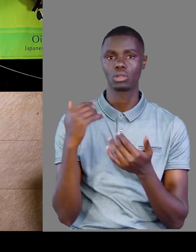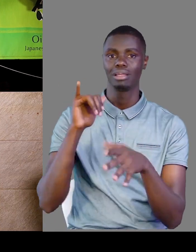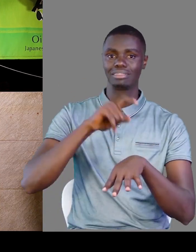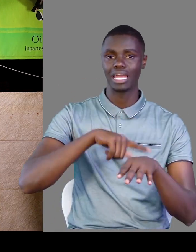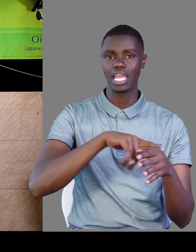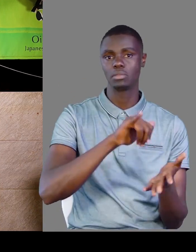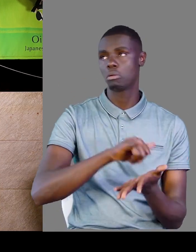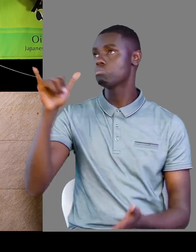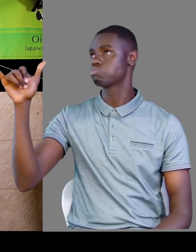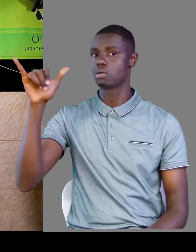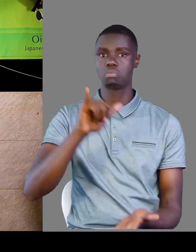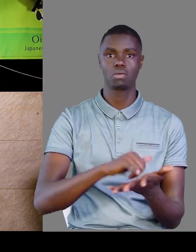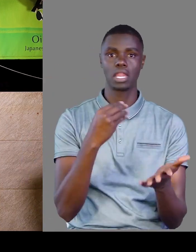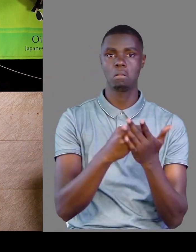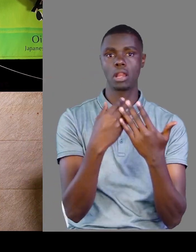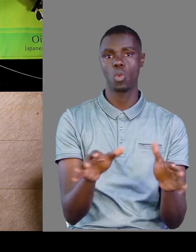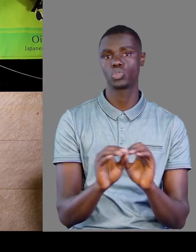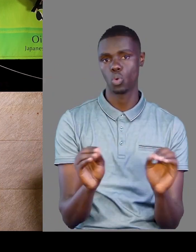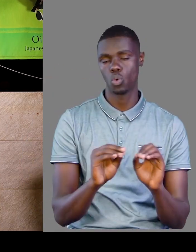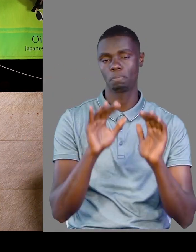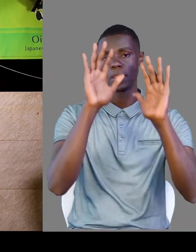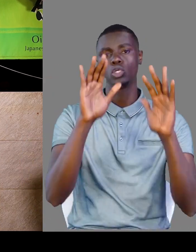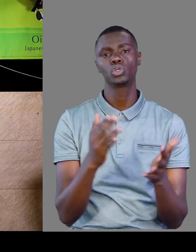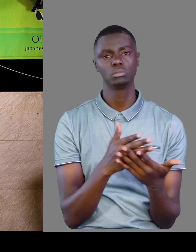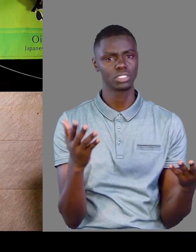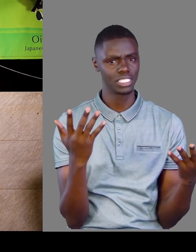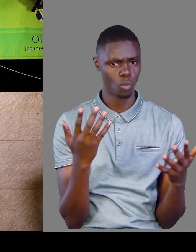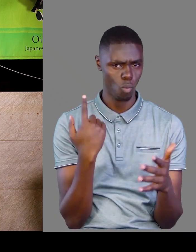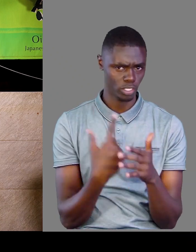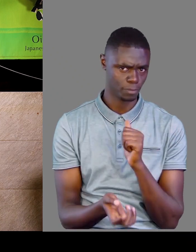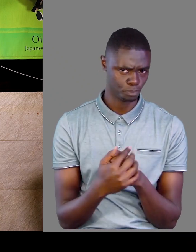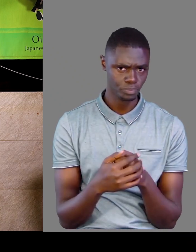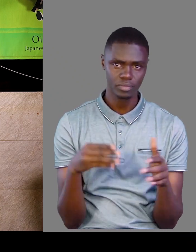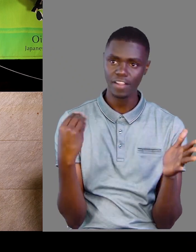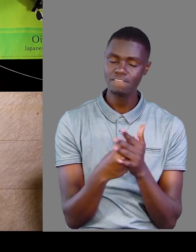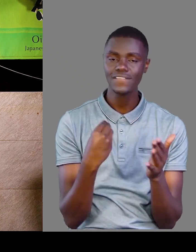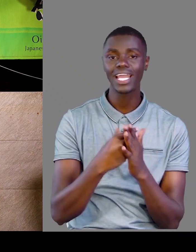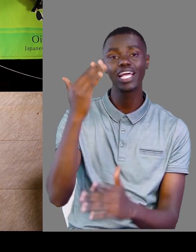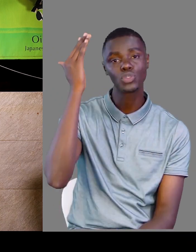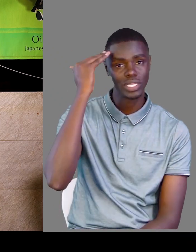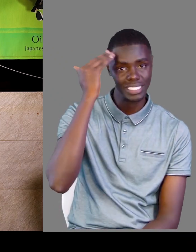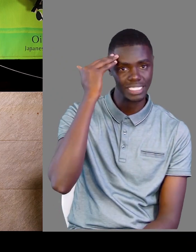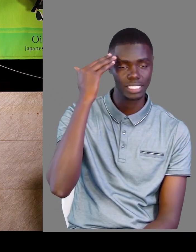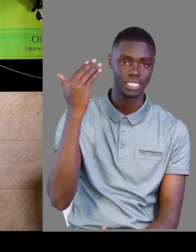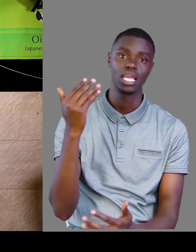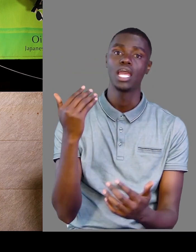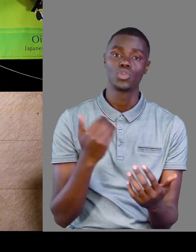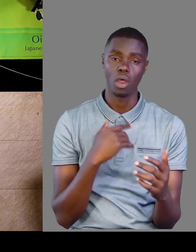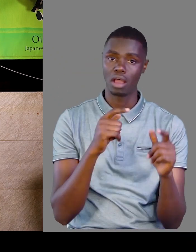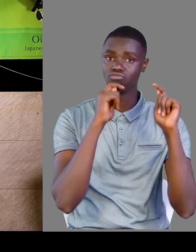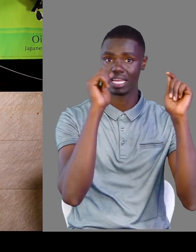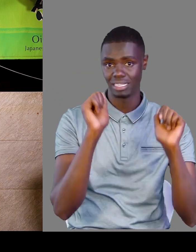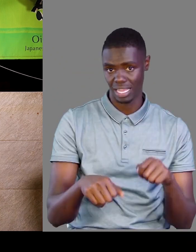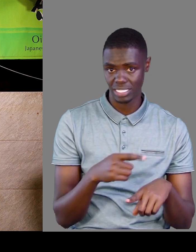back and now the finances are lost? The most important thing is financial literacy. As much as you